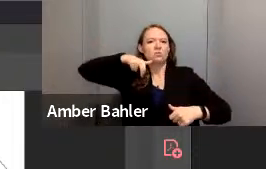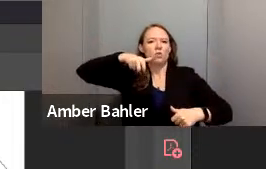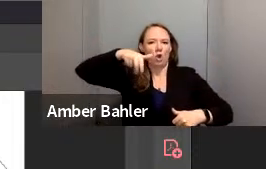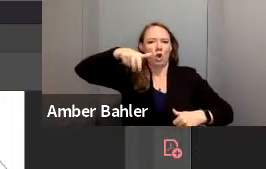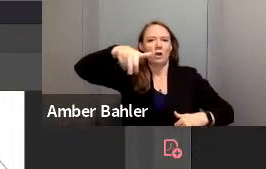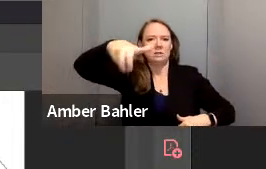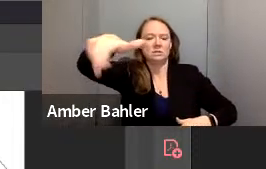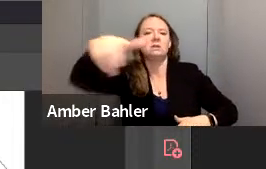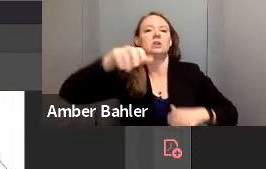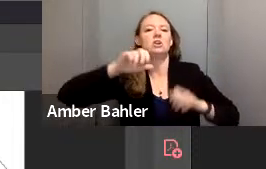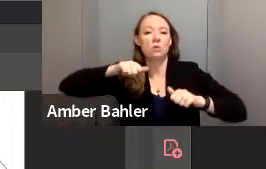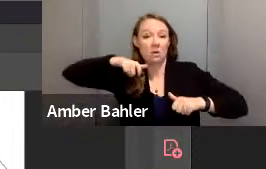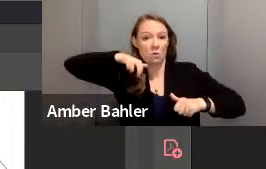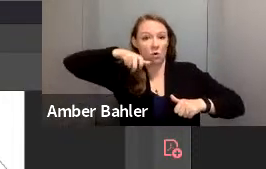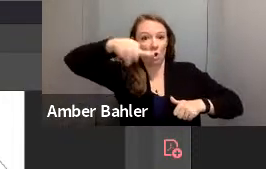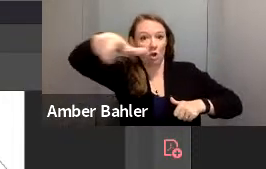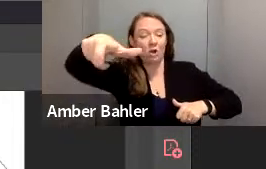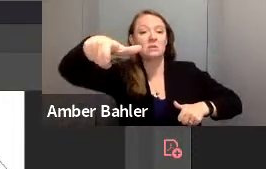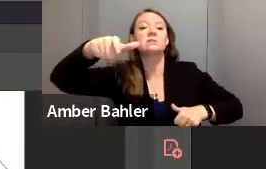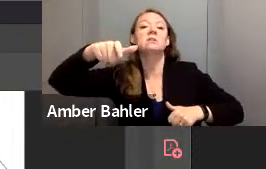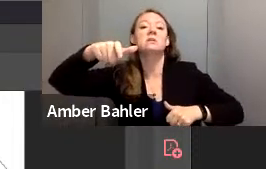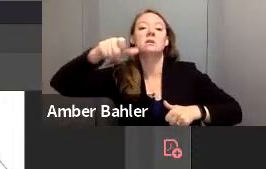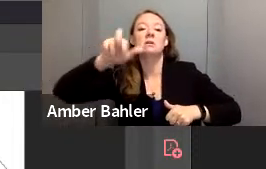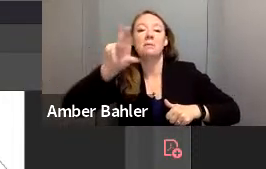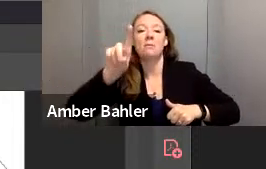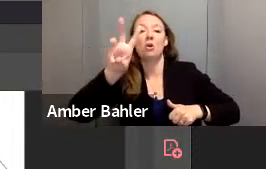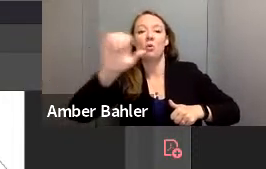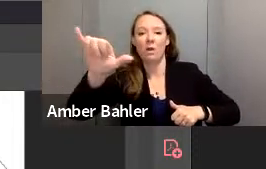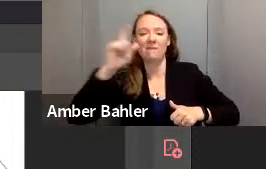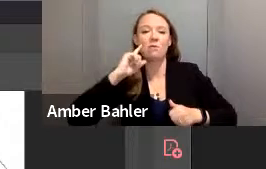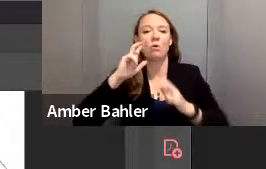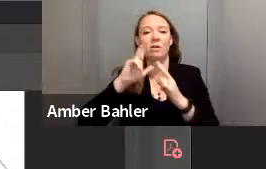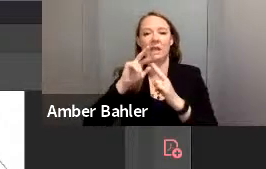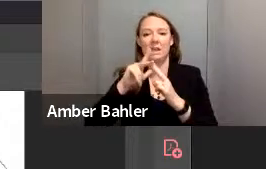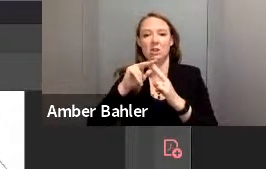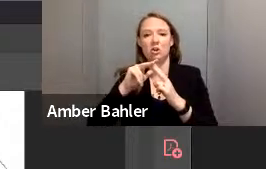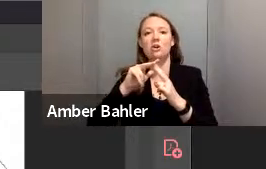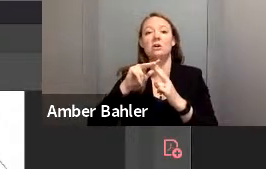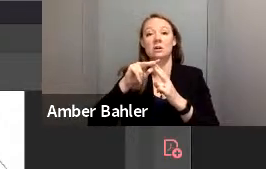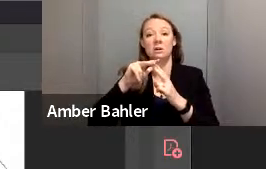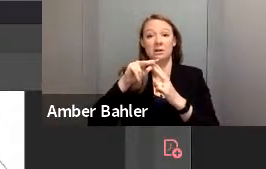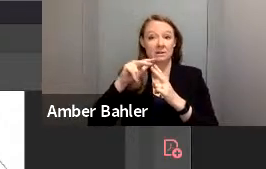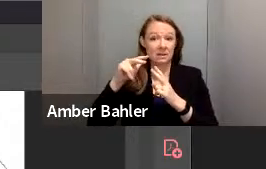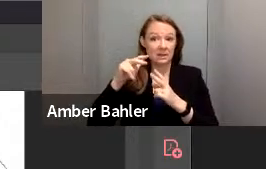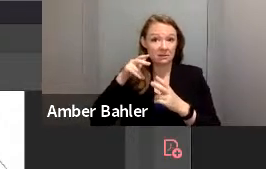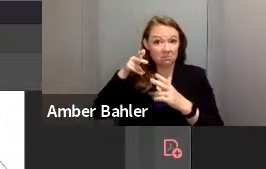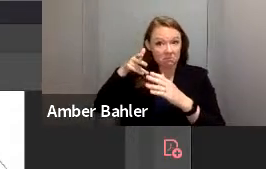cross Broadway for either the inbound or outbound Belasco platform.